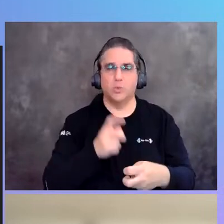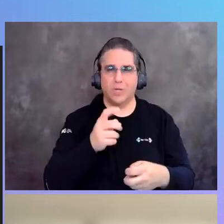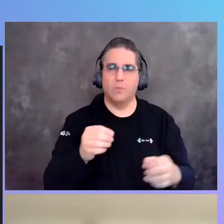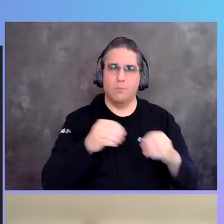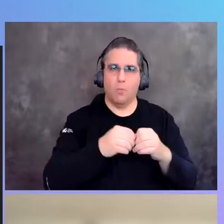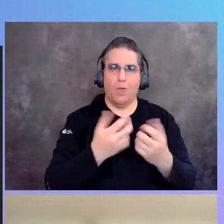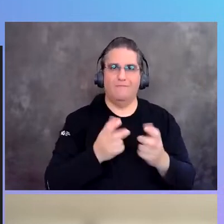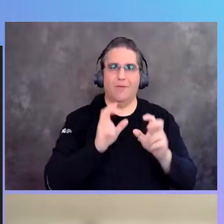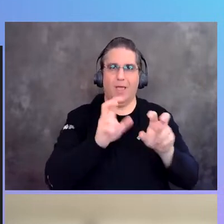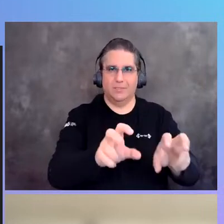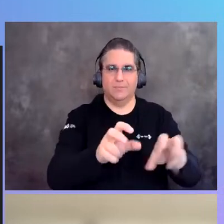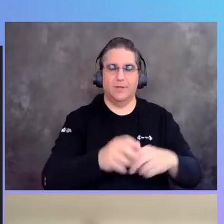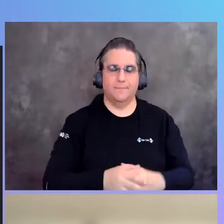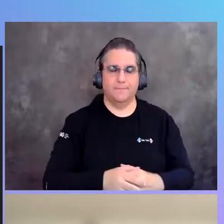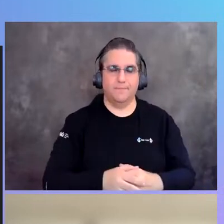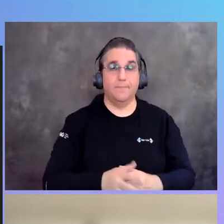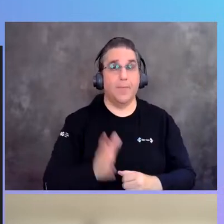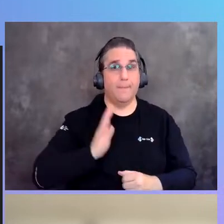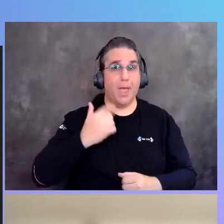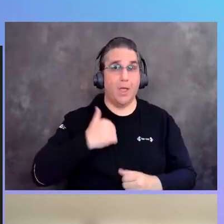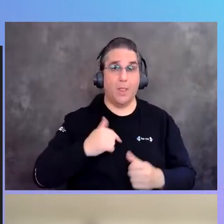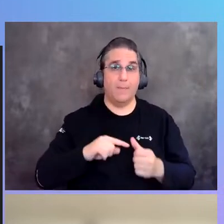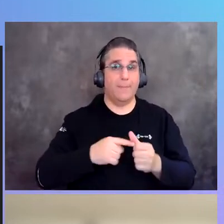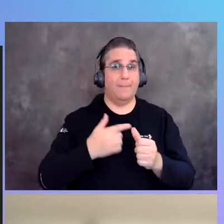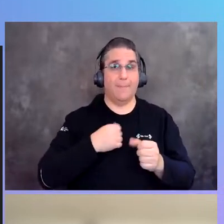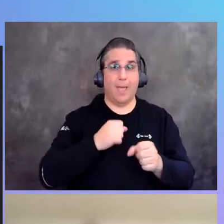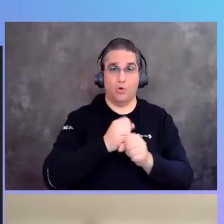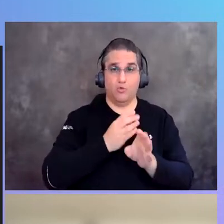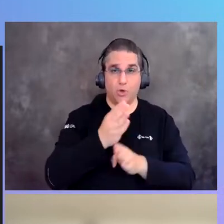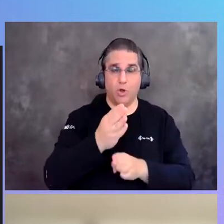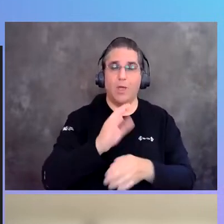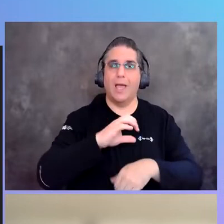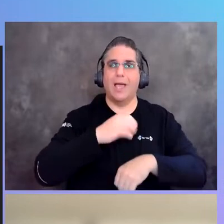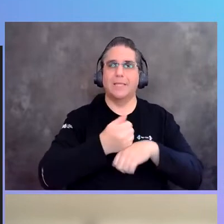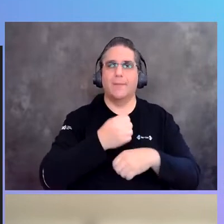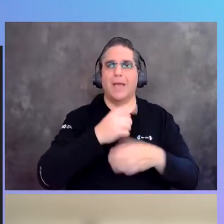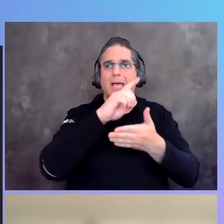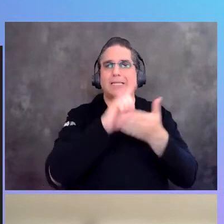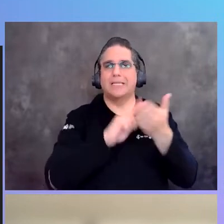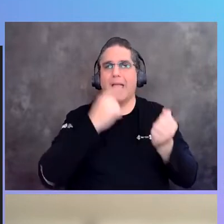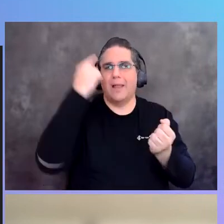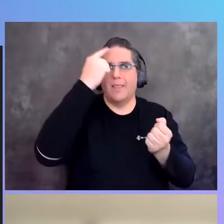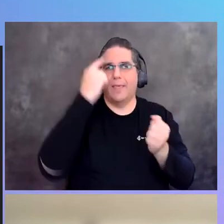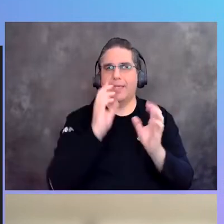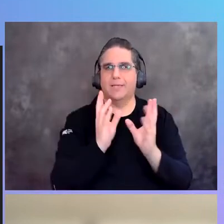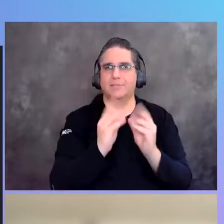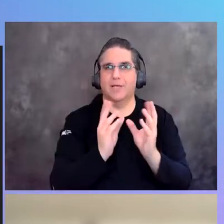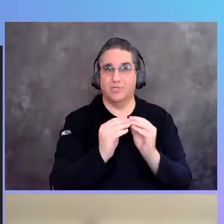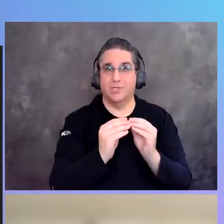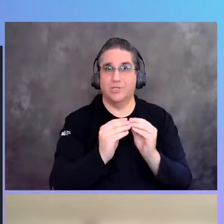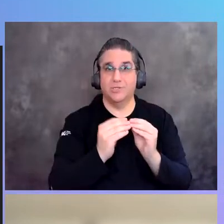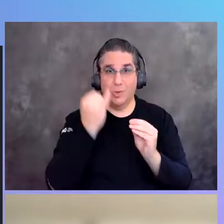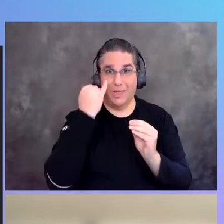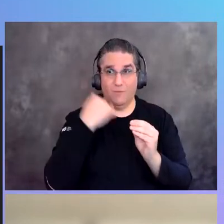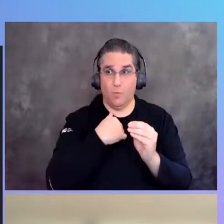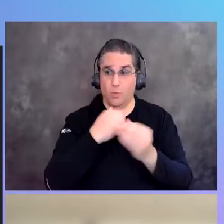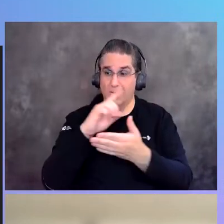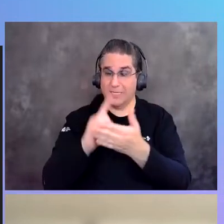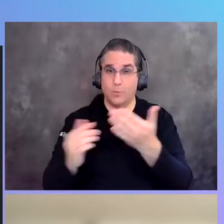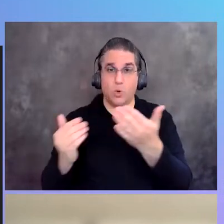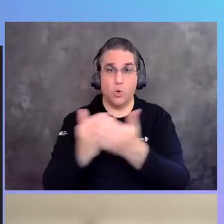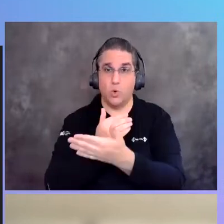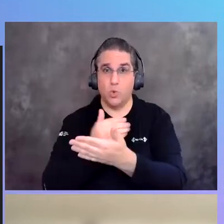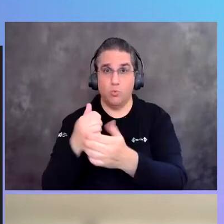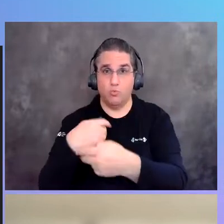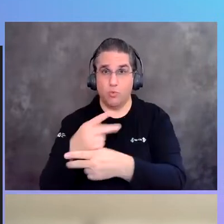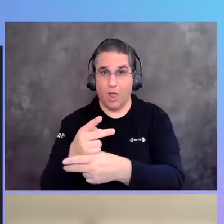in my career was run design thinking sessions. So when we were developing new products, I worked with my colleague who was the head of UX at the time